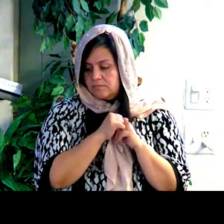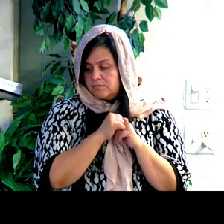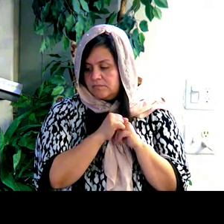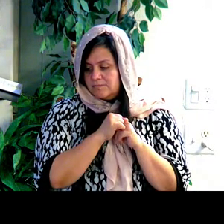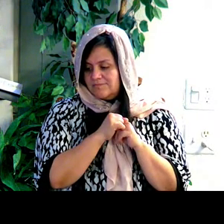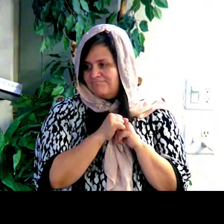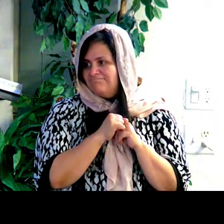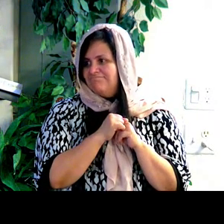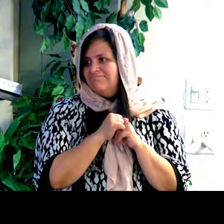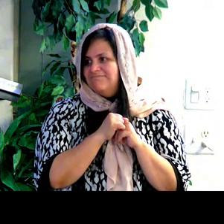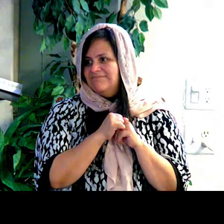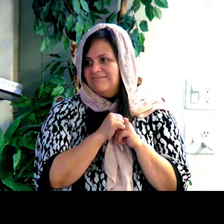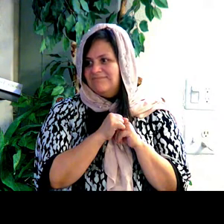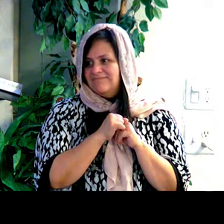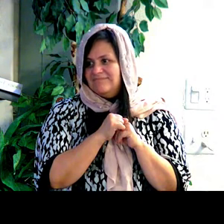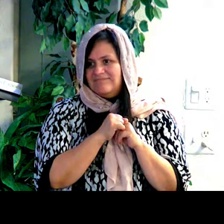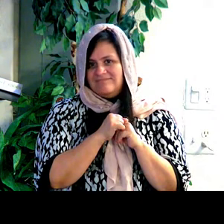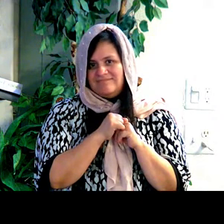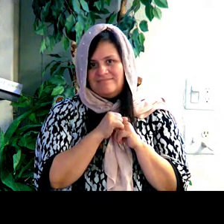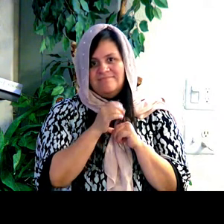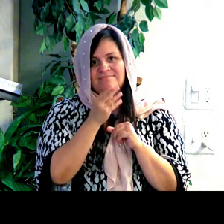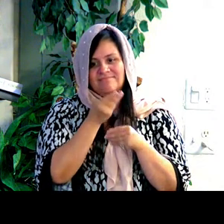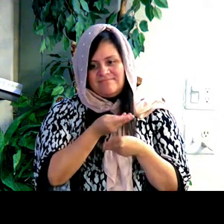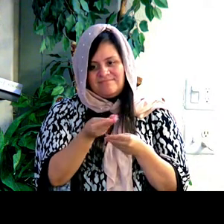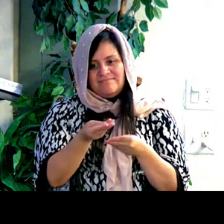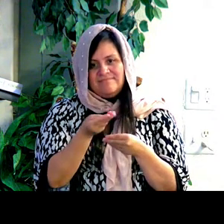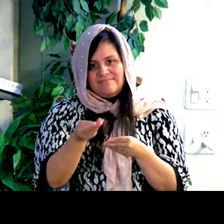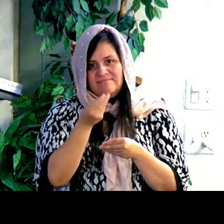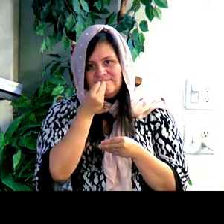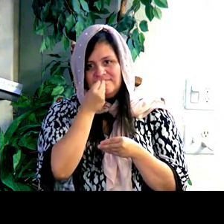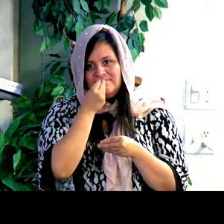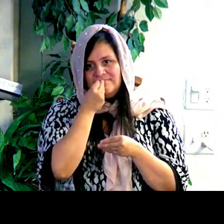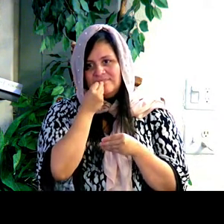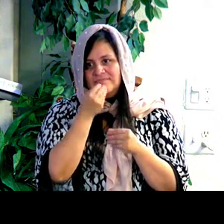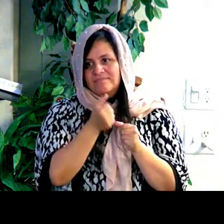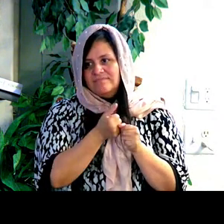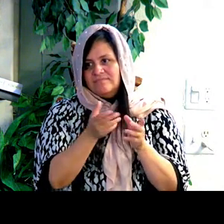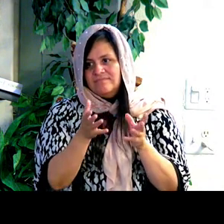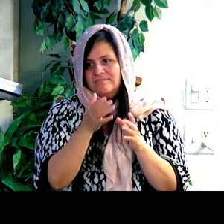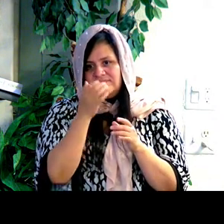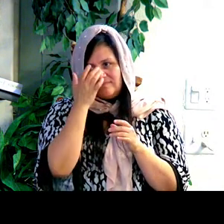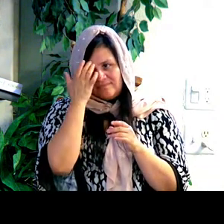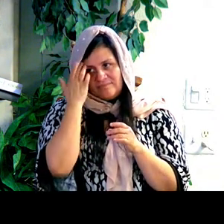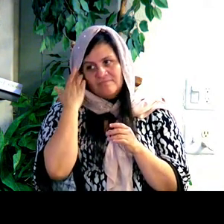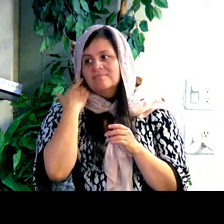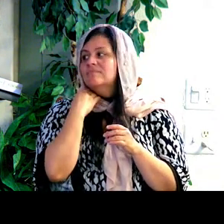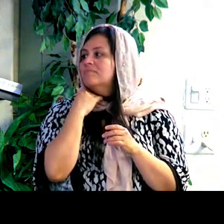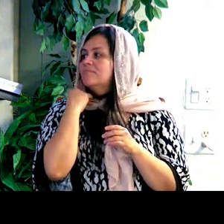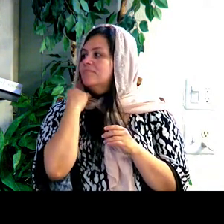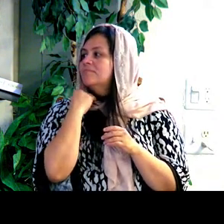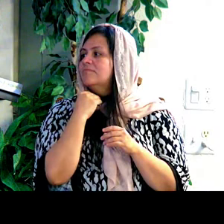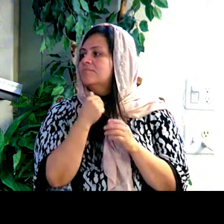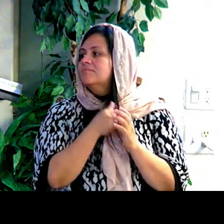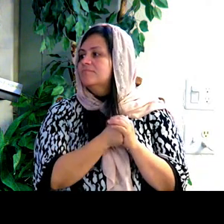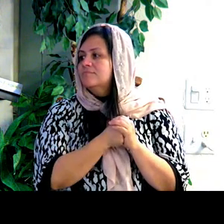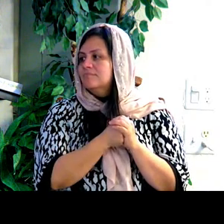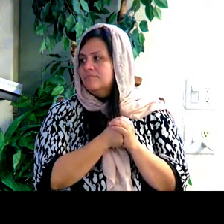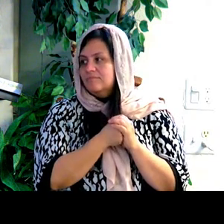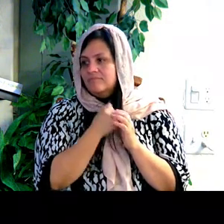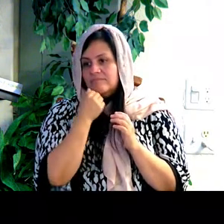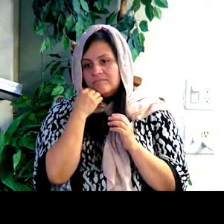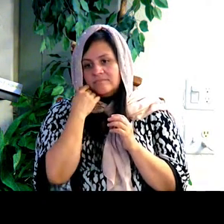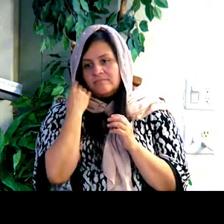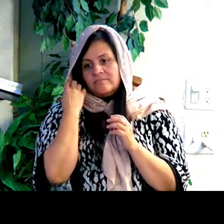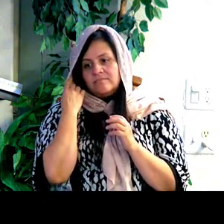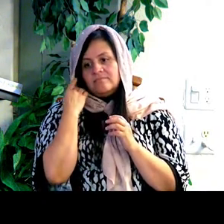they would give them, they would provide with food and wine service to the fourth and everything. But they had everything that they needed to